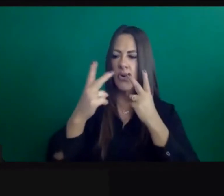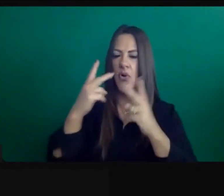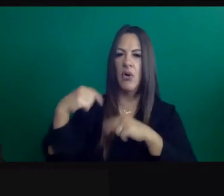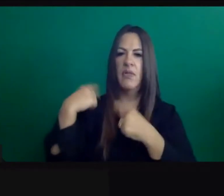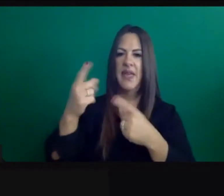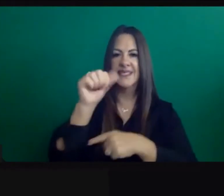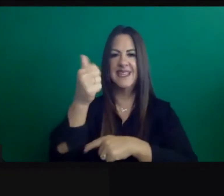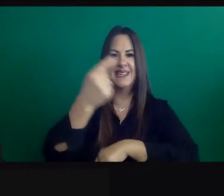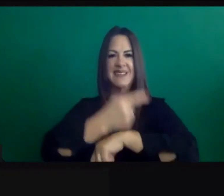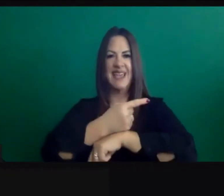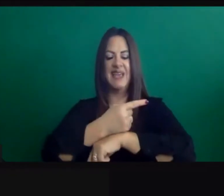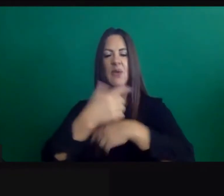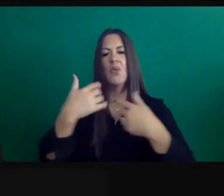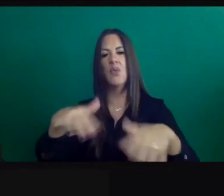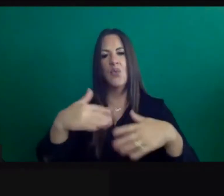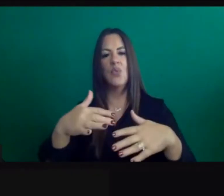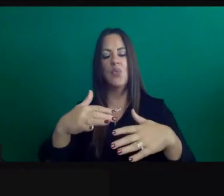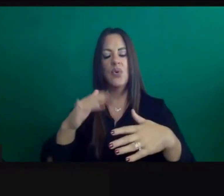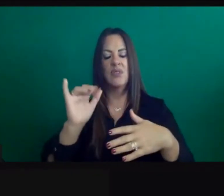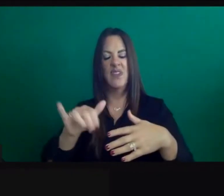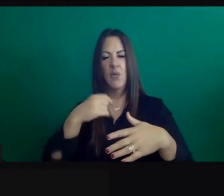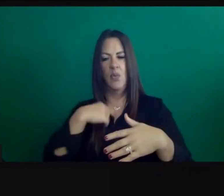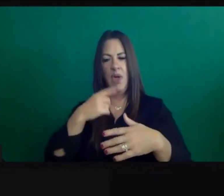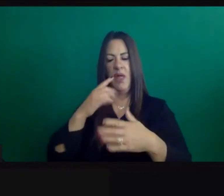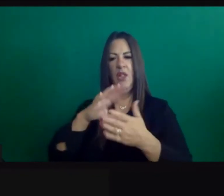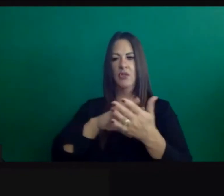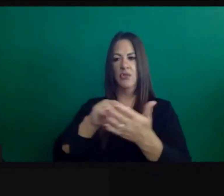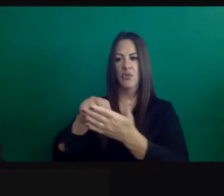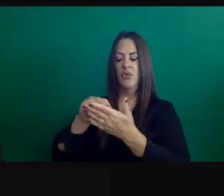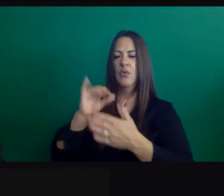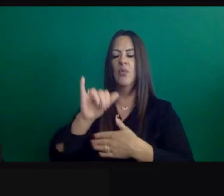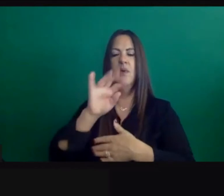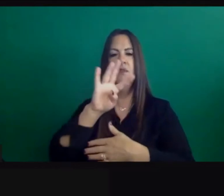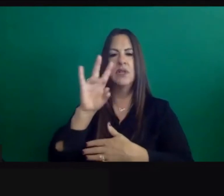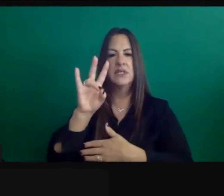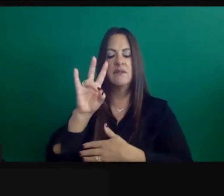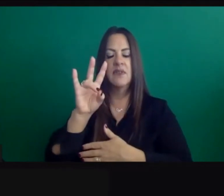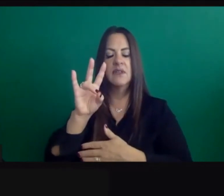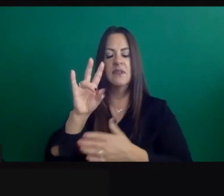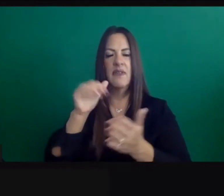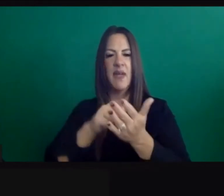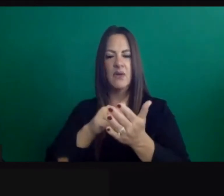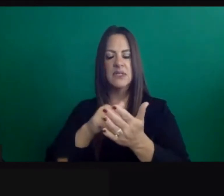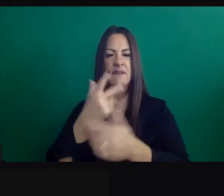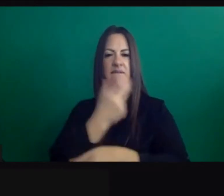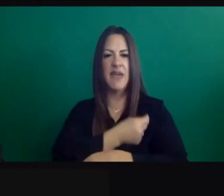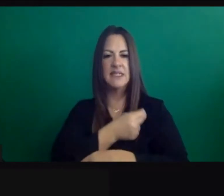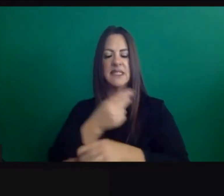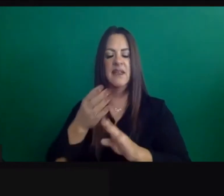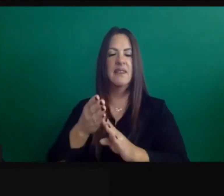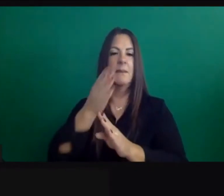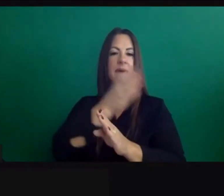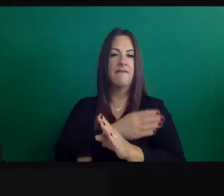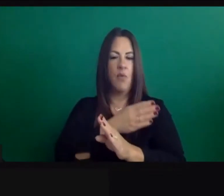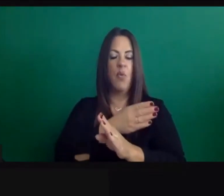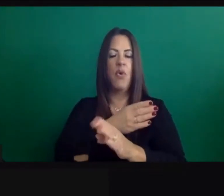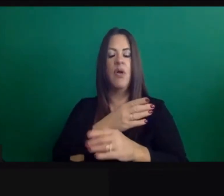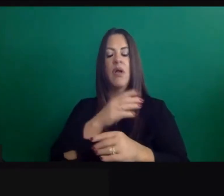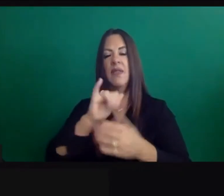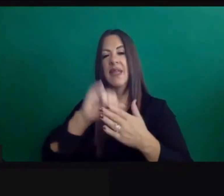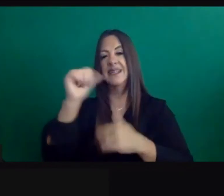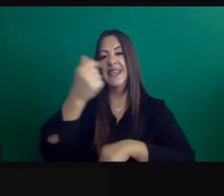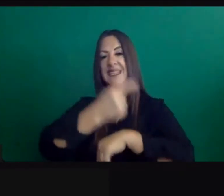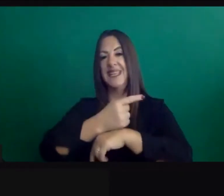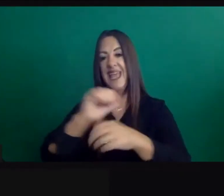10-day period, climbing from just about 47,000 vaccines on the day before we started that 10-day